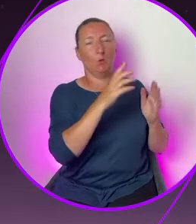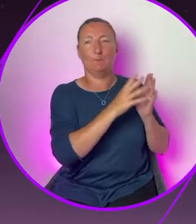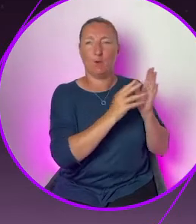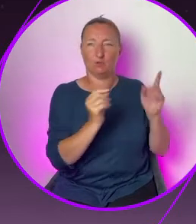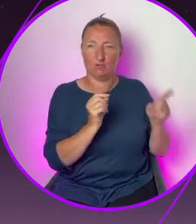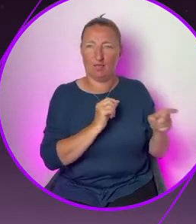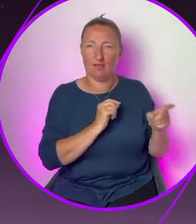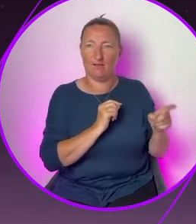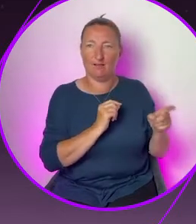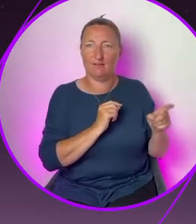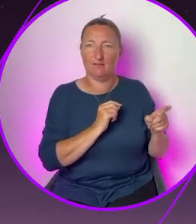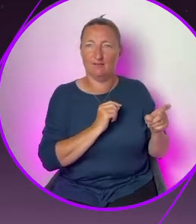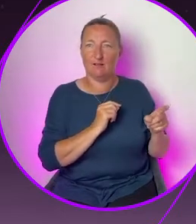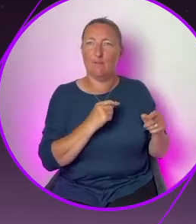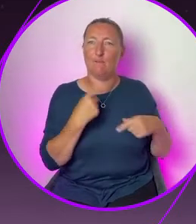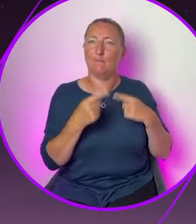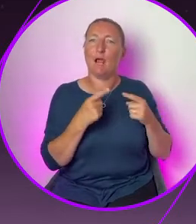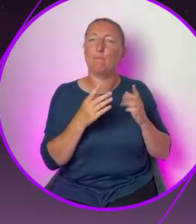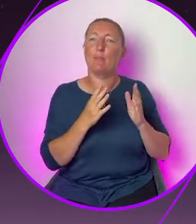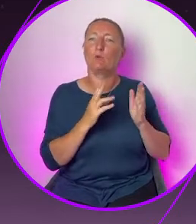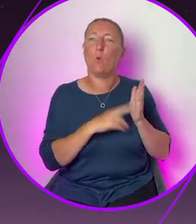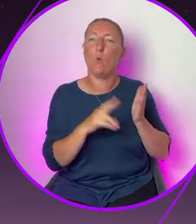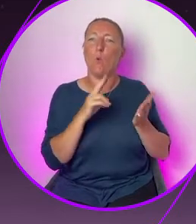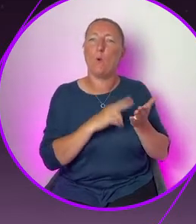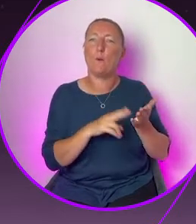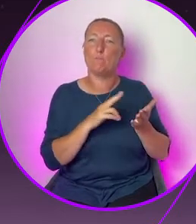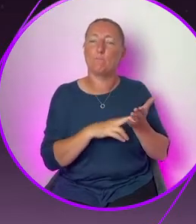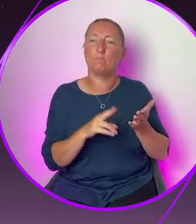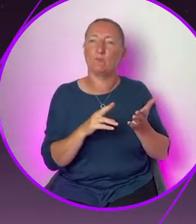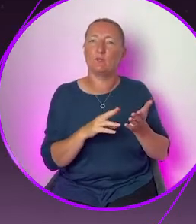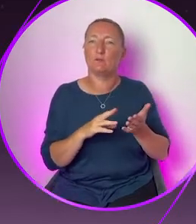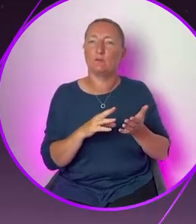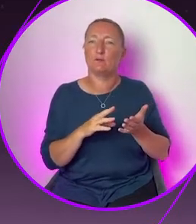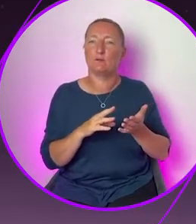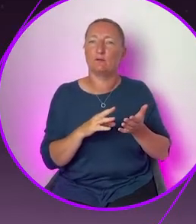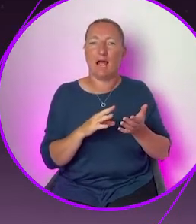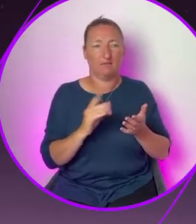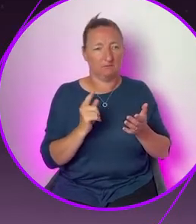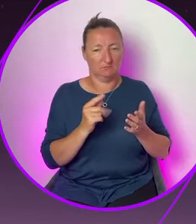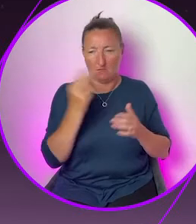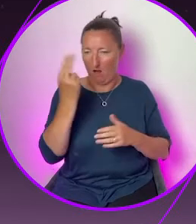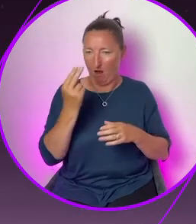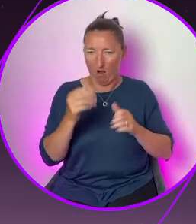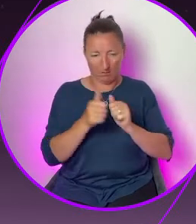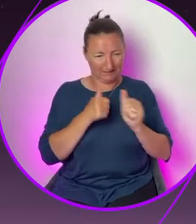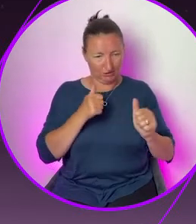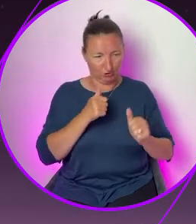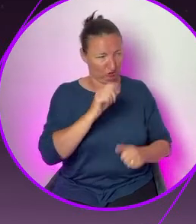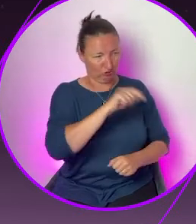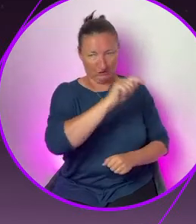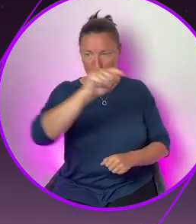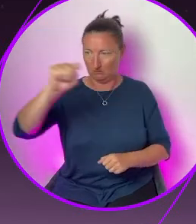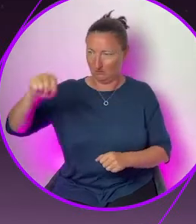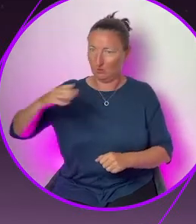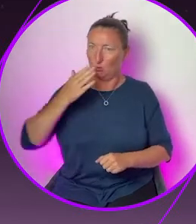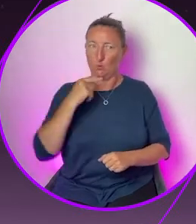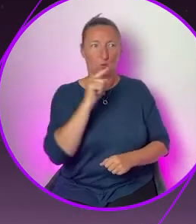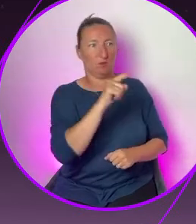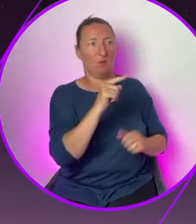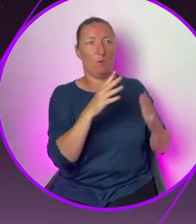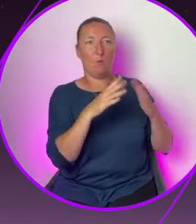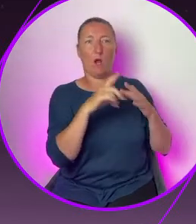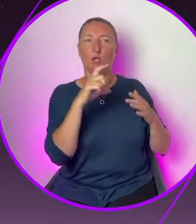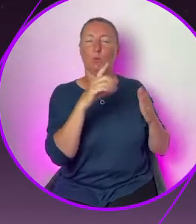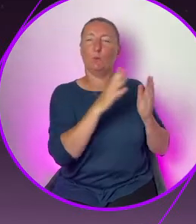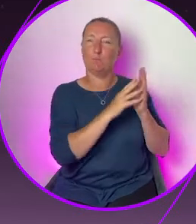of norm that is applied across the sector and to all organizations. And I guess the first, let's say,